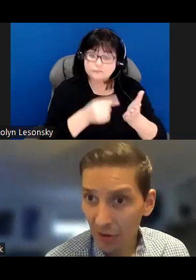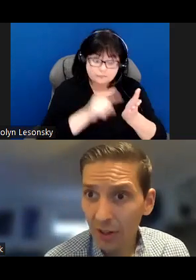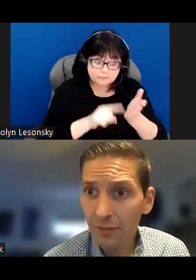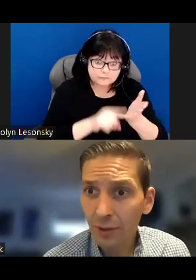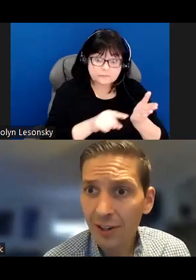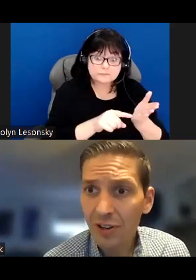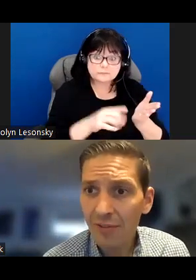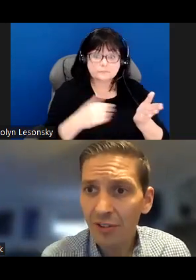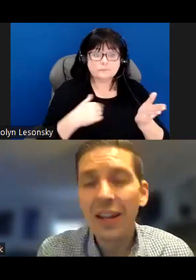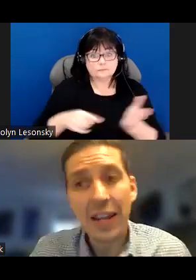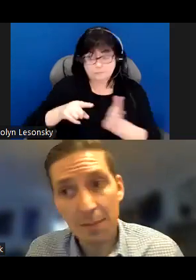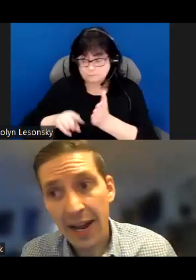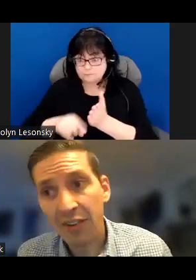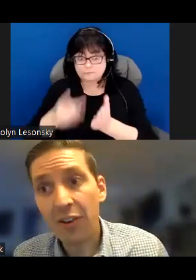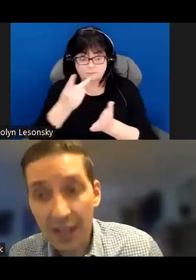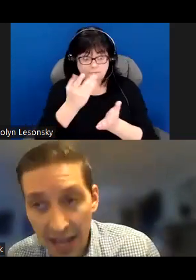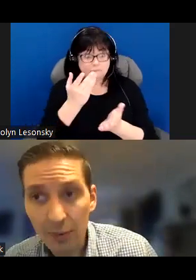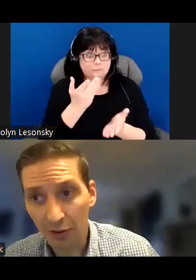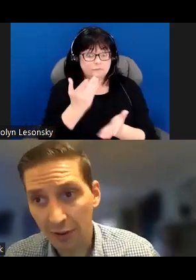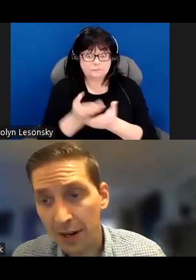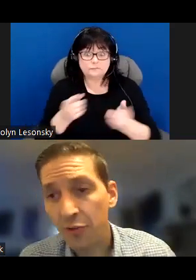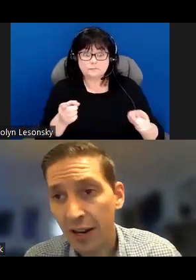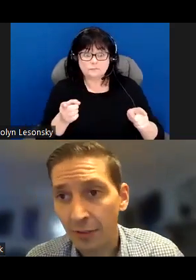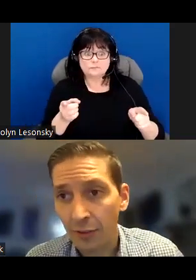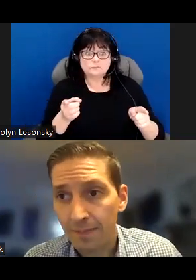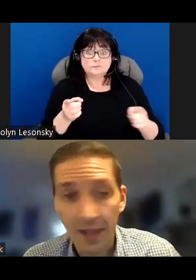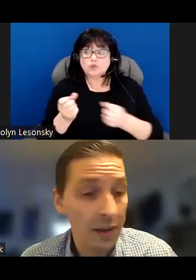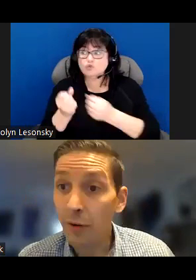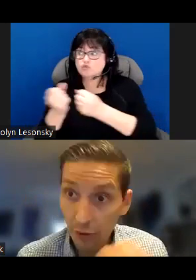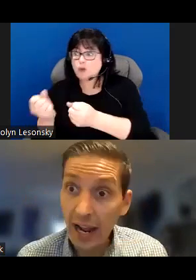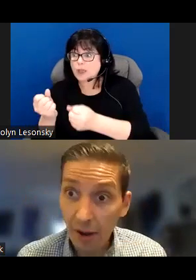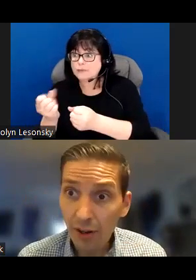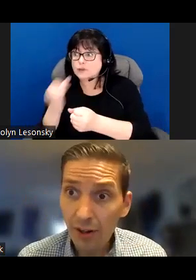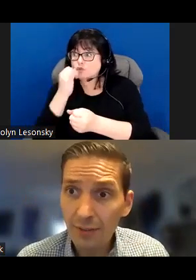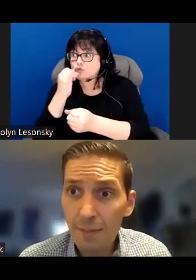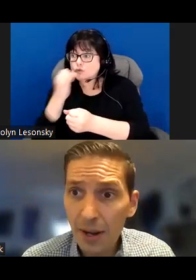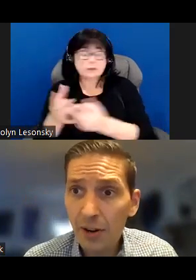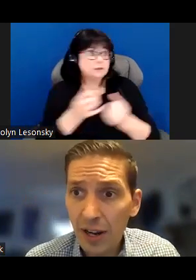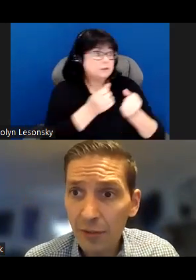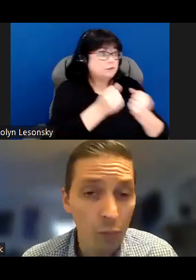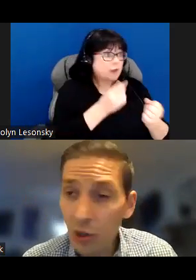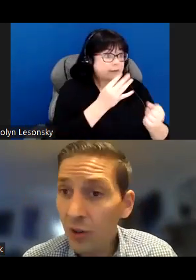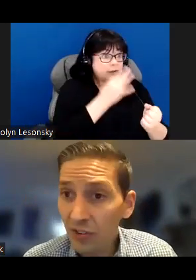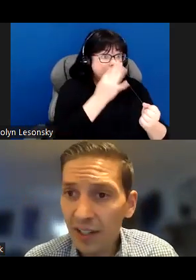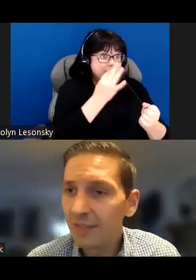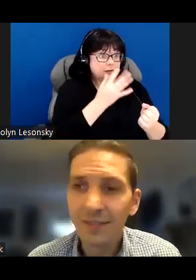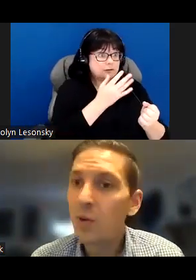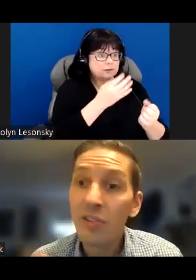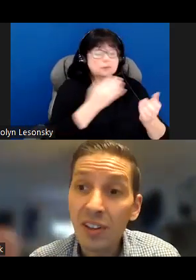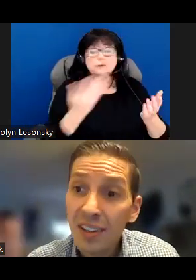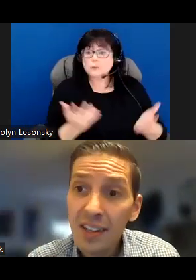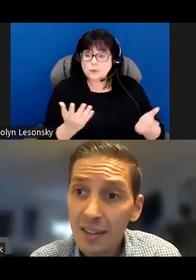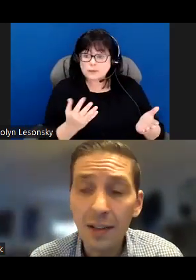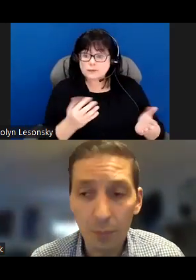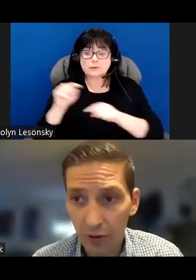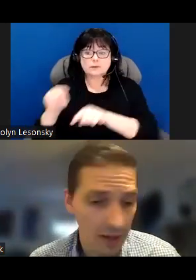of alcohol-related drivers, impacts of cannabis-impaired drivers. For alcohol-impaired drivers, what do we see? We